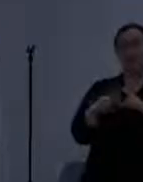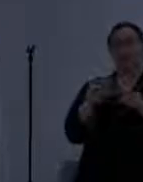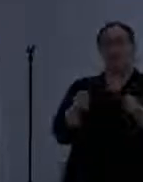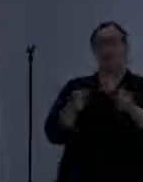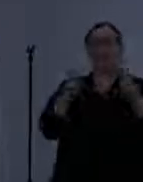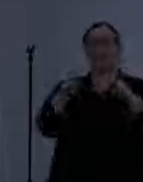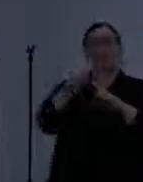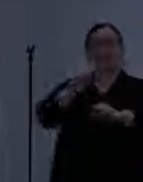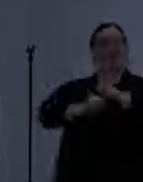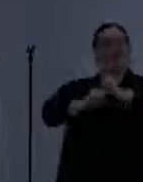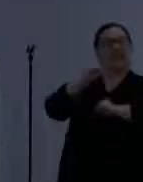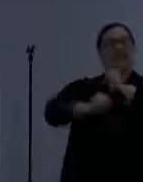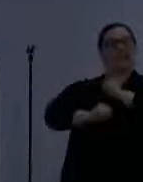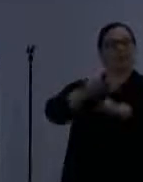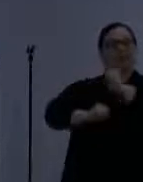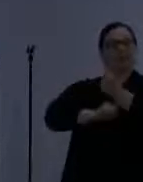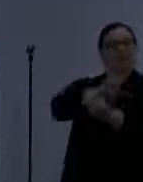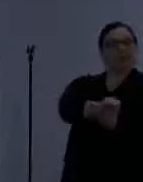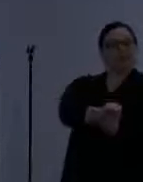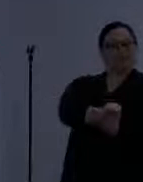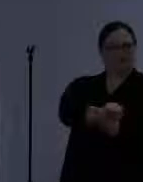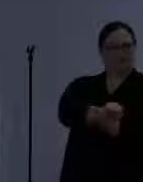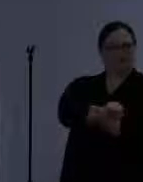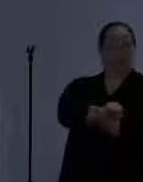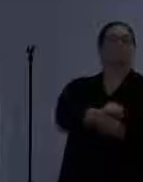be if someone was,